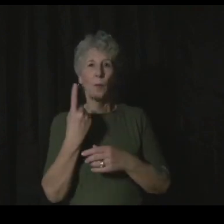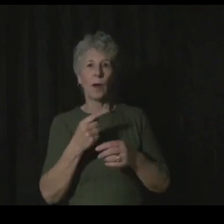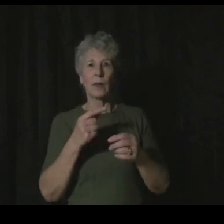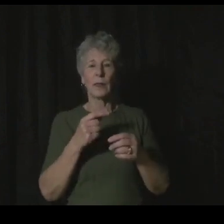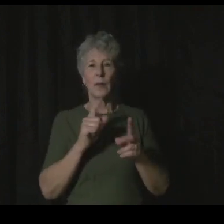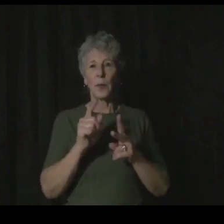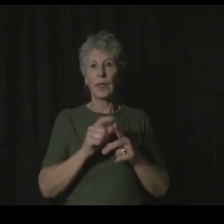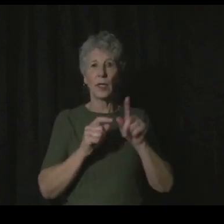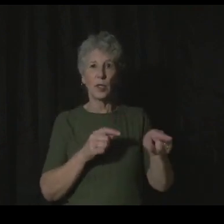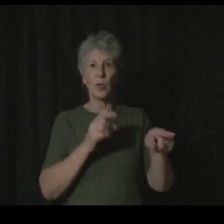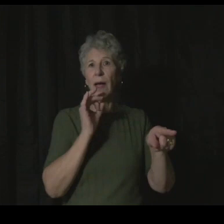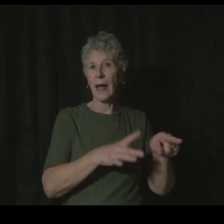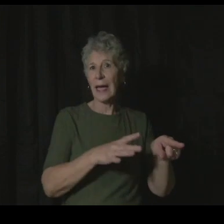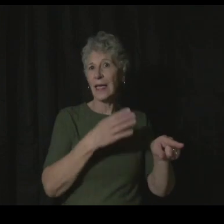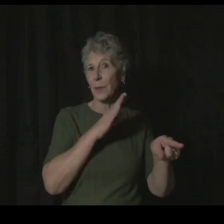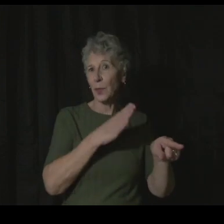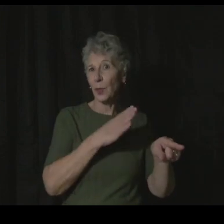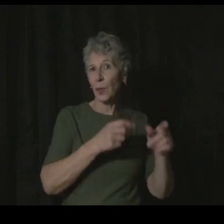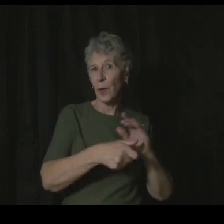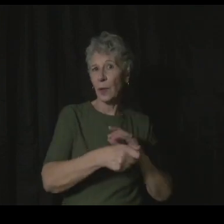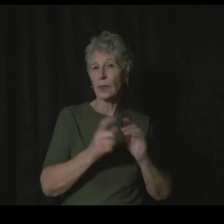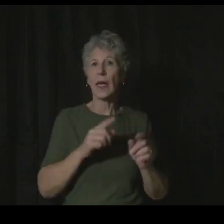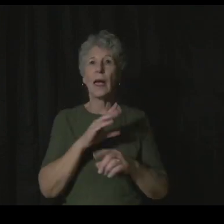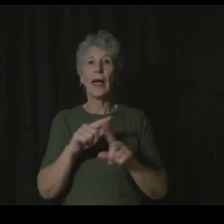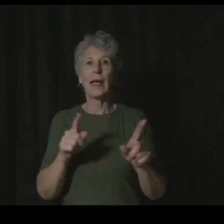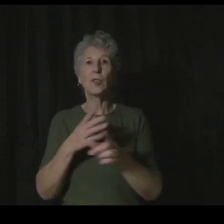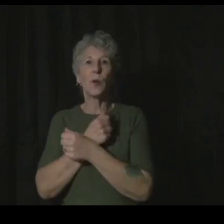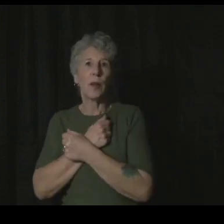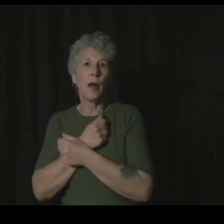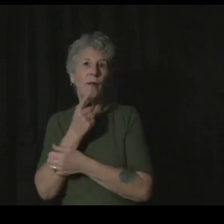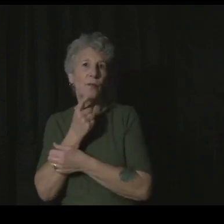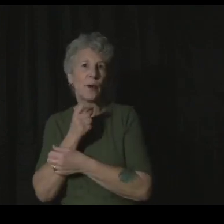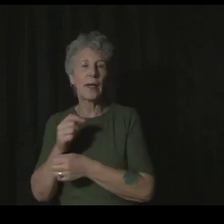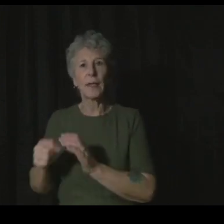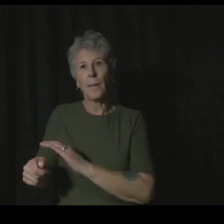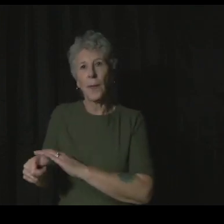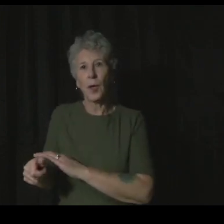"Daddy, you hate blue marbles and you love red marbles."